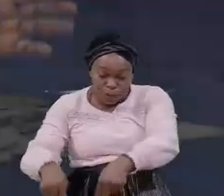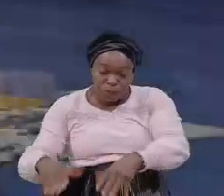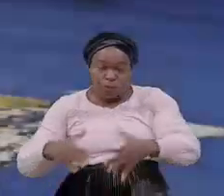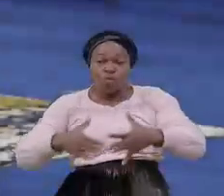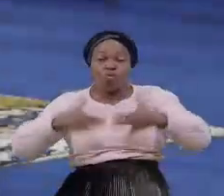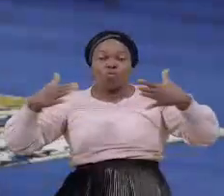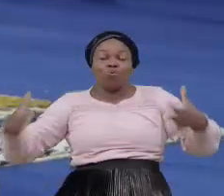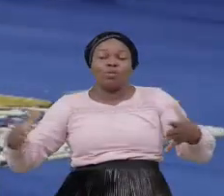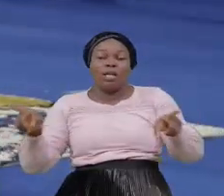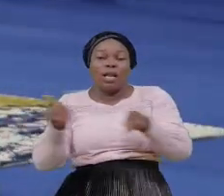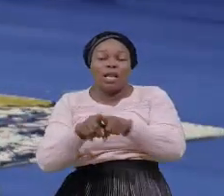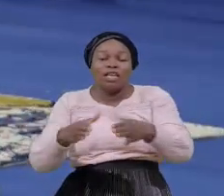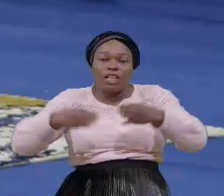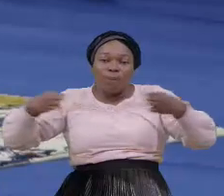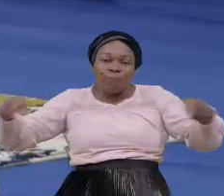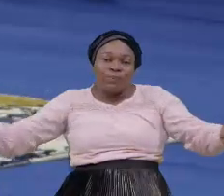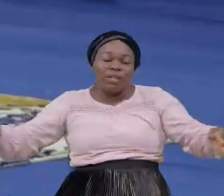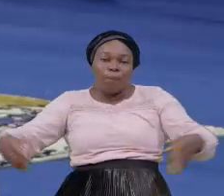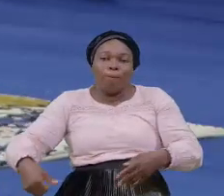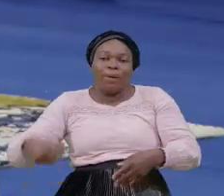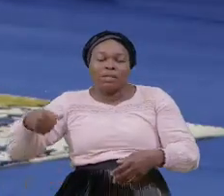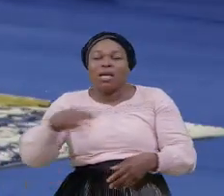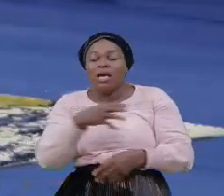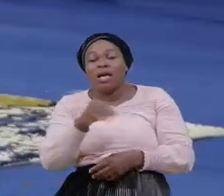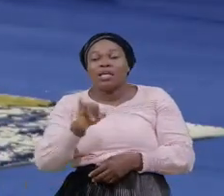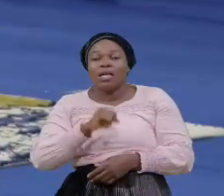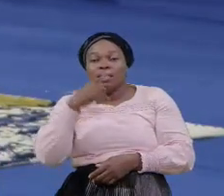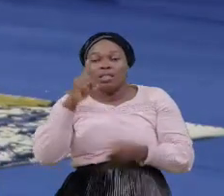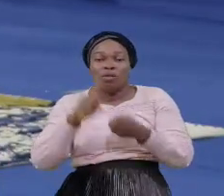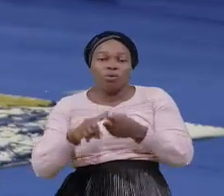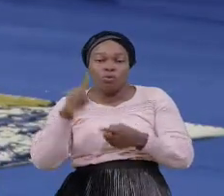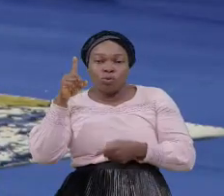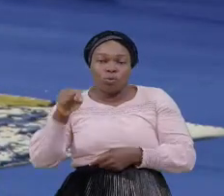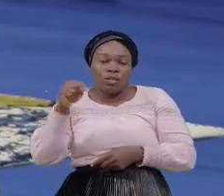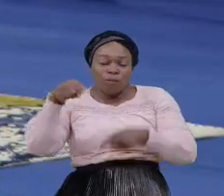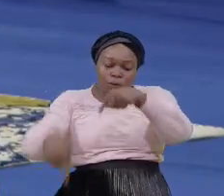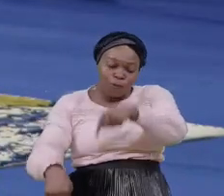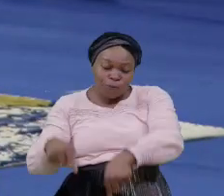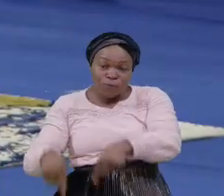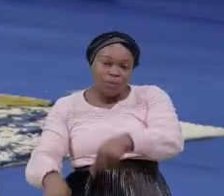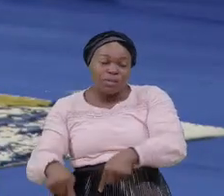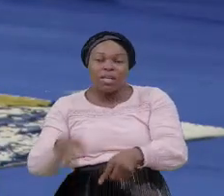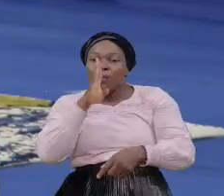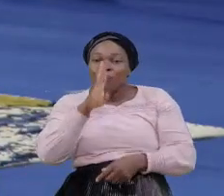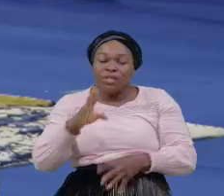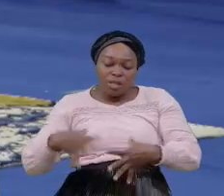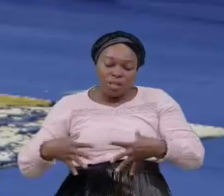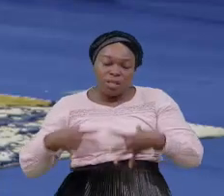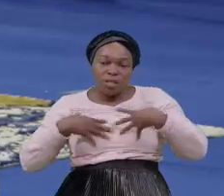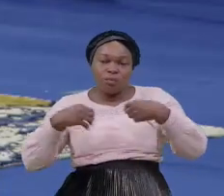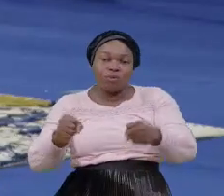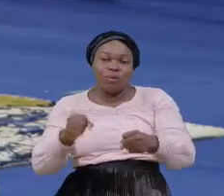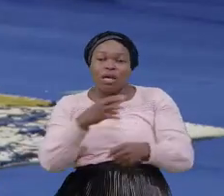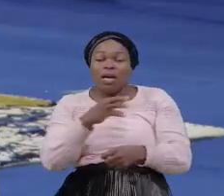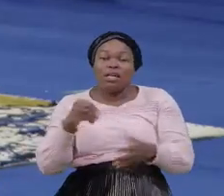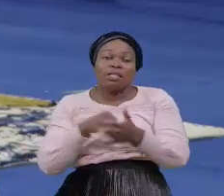big bags. And I say, be healed immediately. Because it's not my word, it's his word.